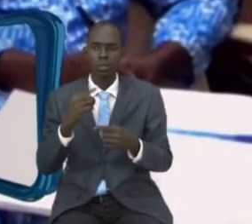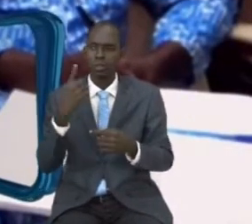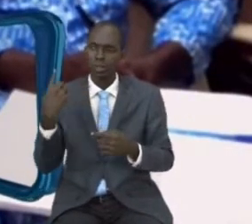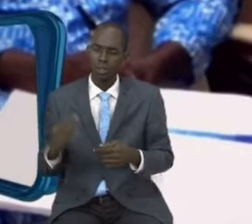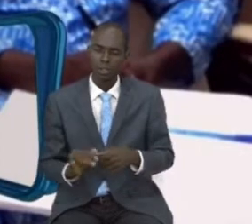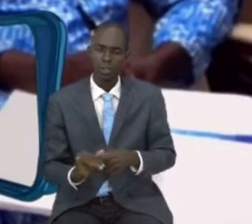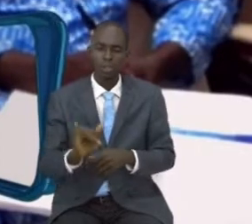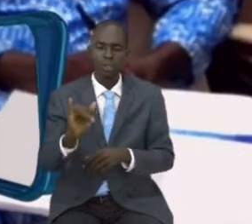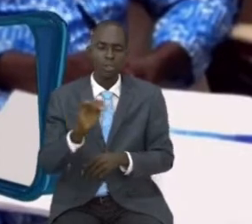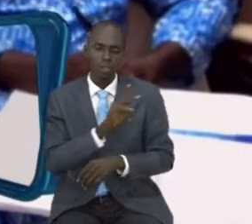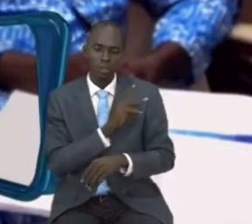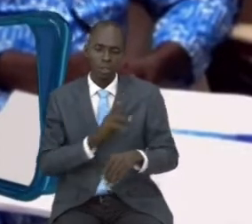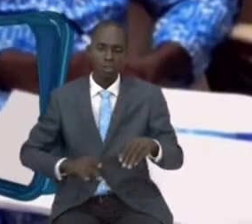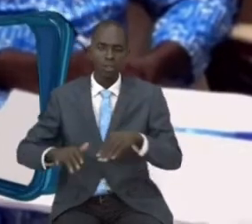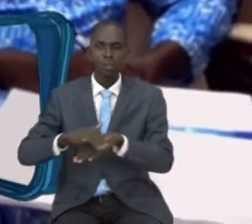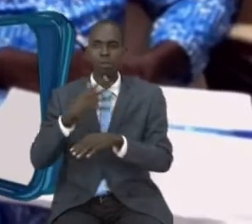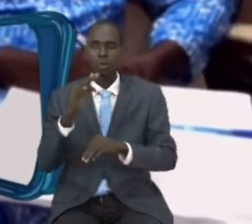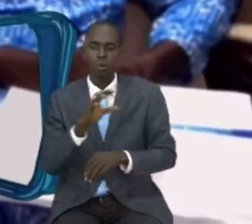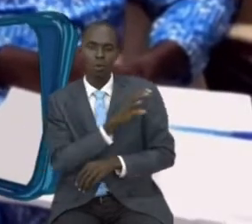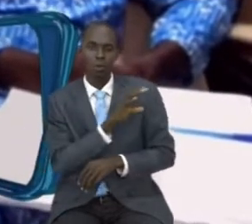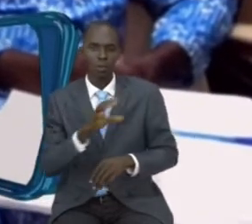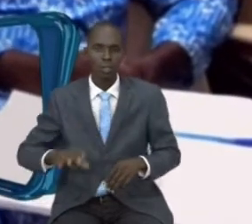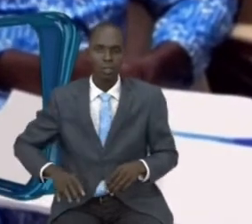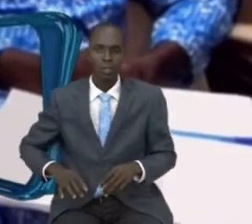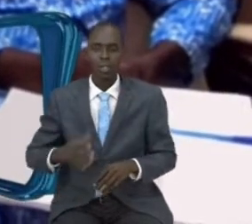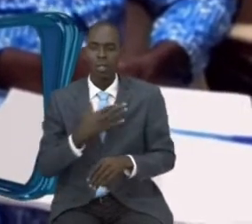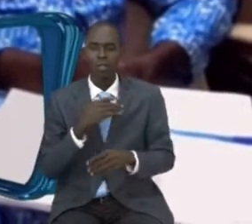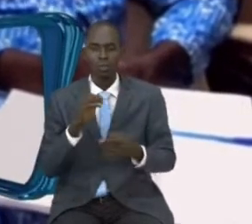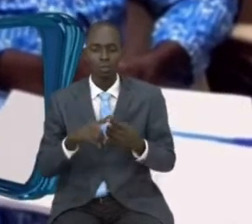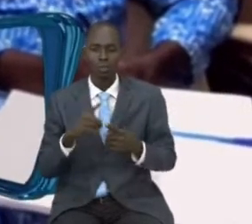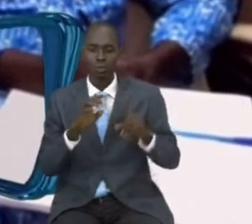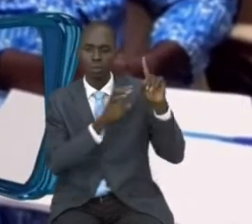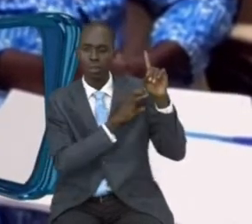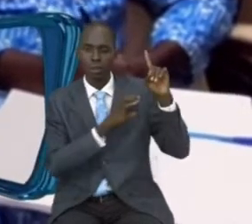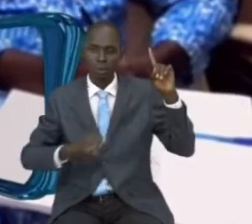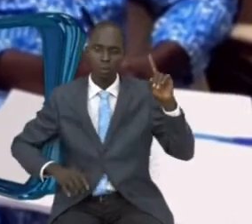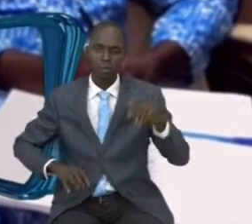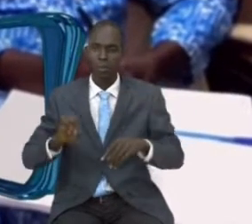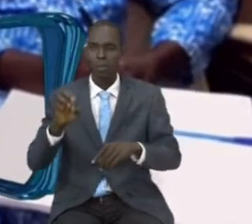of Christ and to Emmanuel's kingdom,